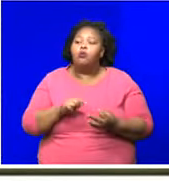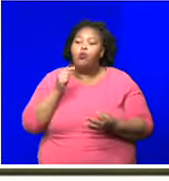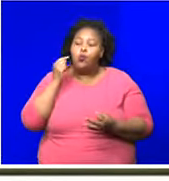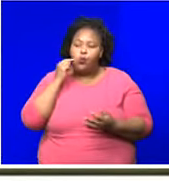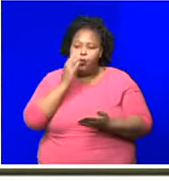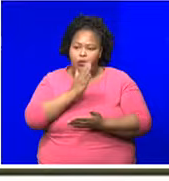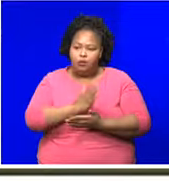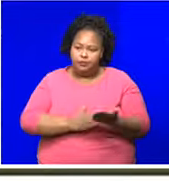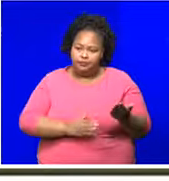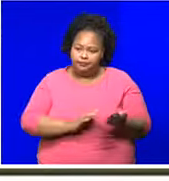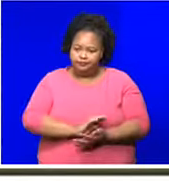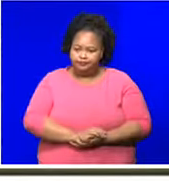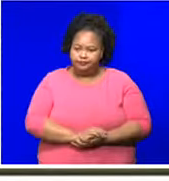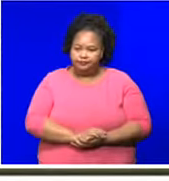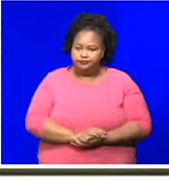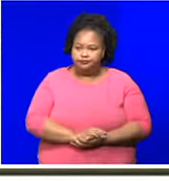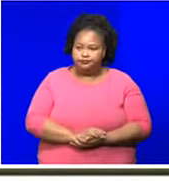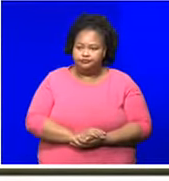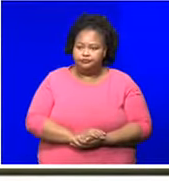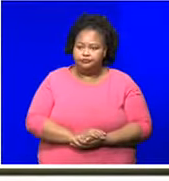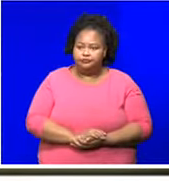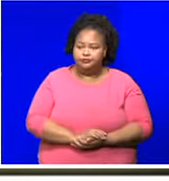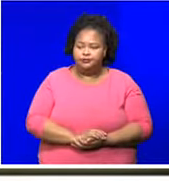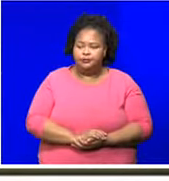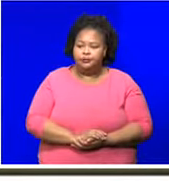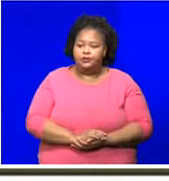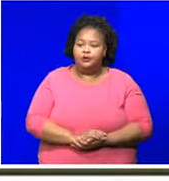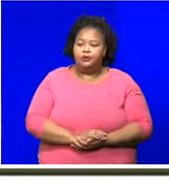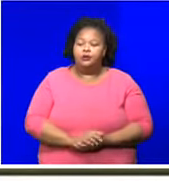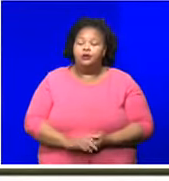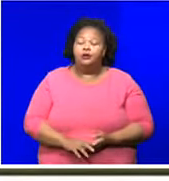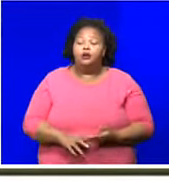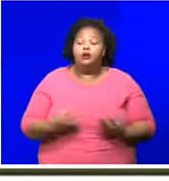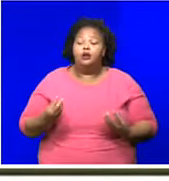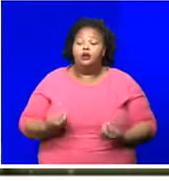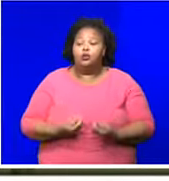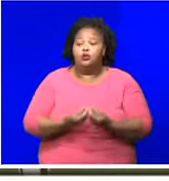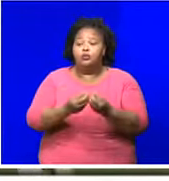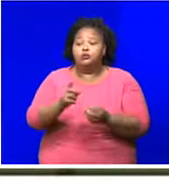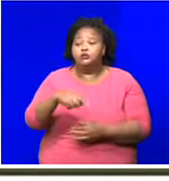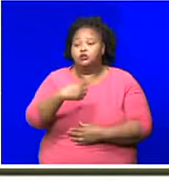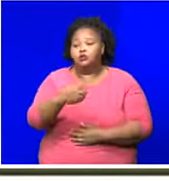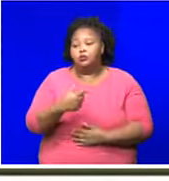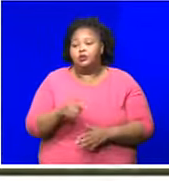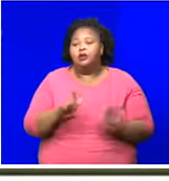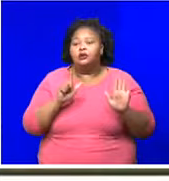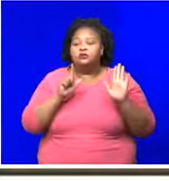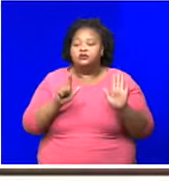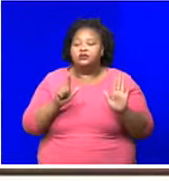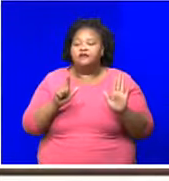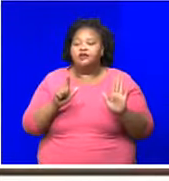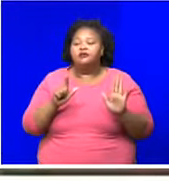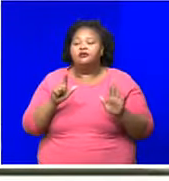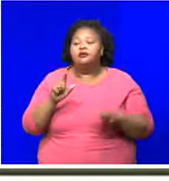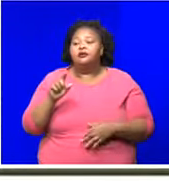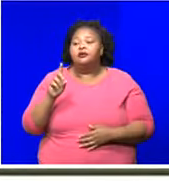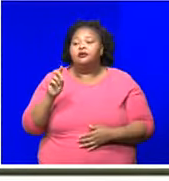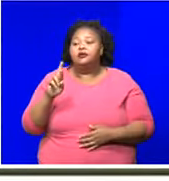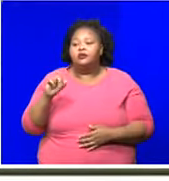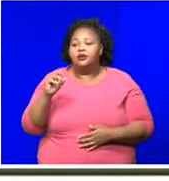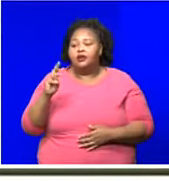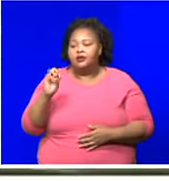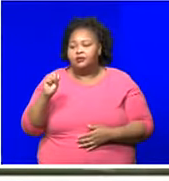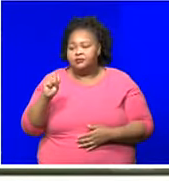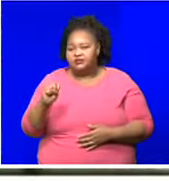Sipets. The relegation battle continues as the bottom of the table, 7 Dreams with 10 points, as they were heavily defeated